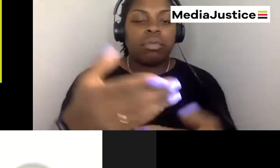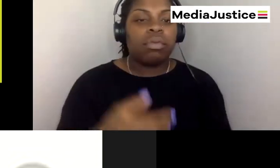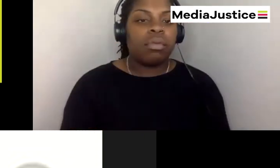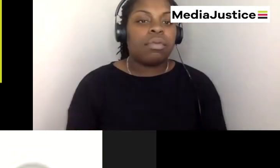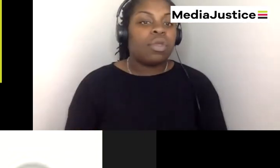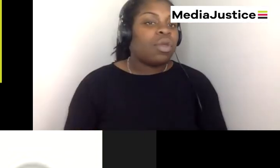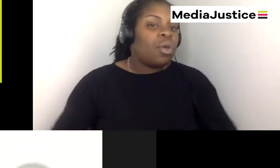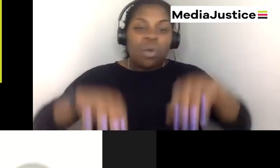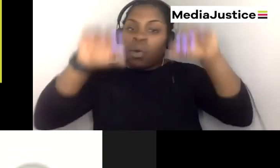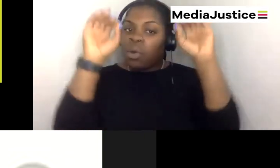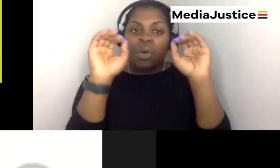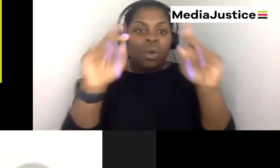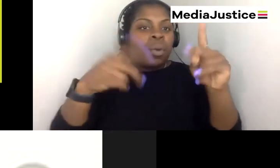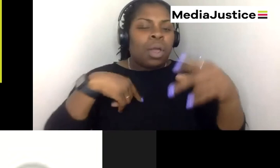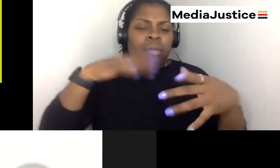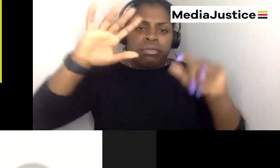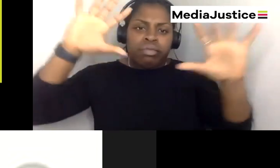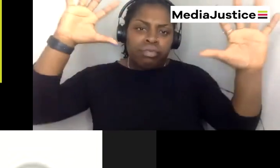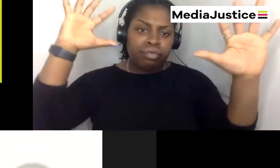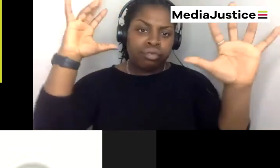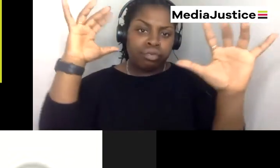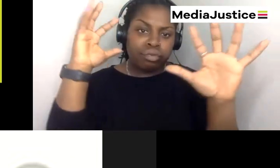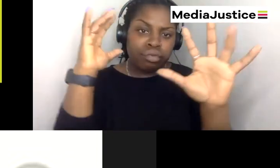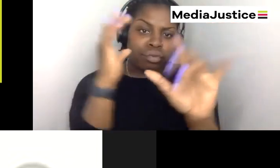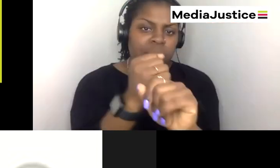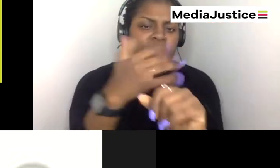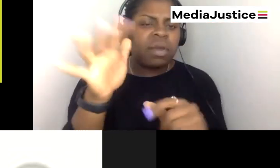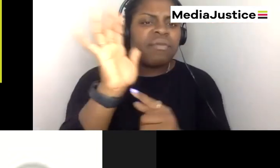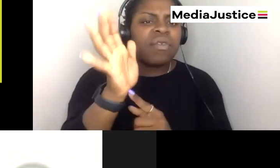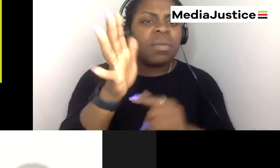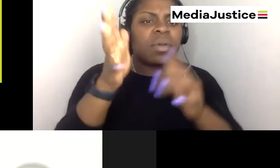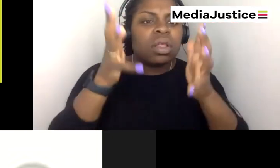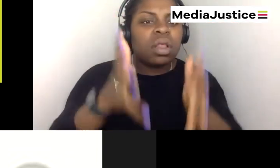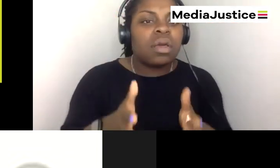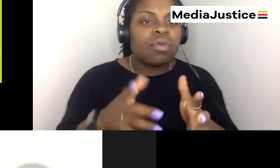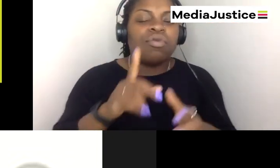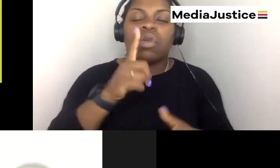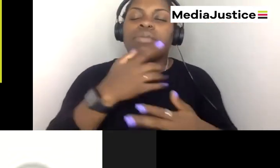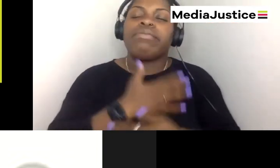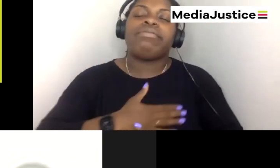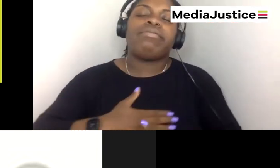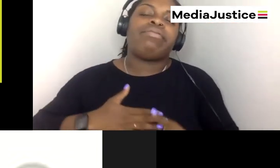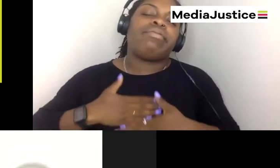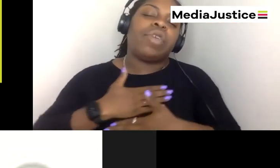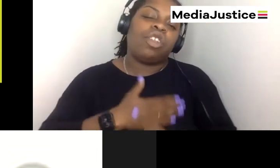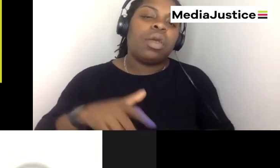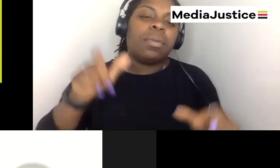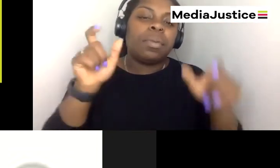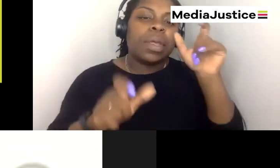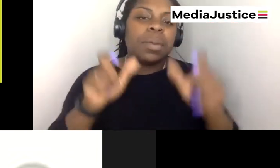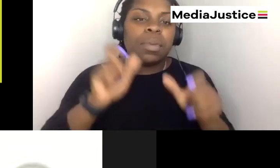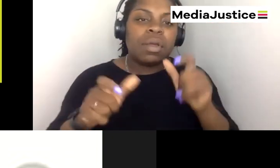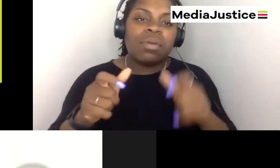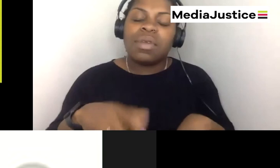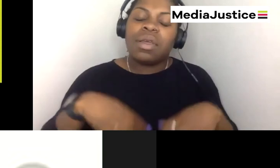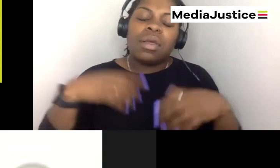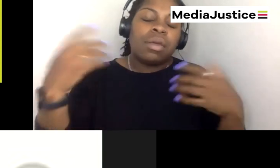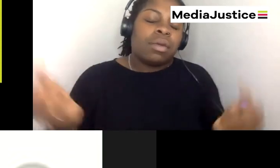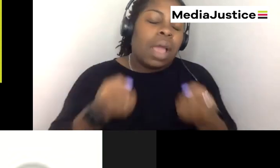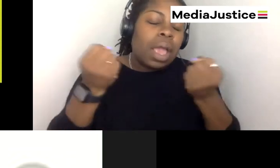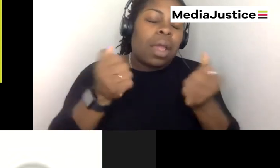Okay, we're winding down. We have about 5 minutes left. We really appreciate people people hanging on